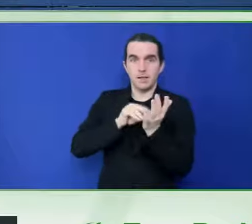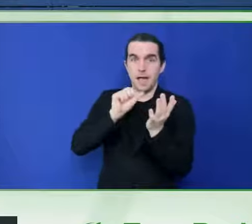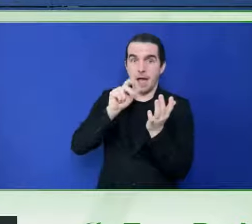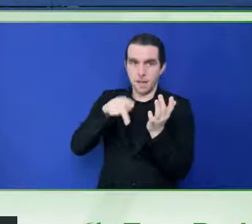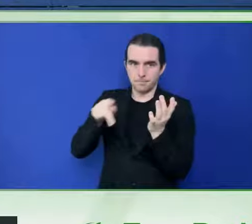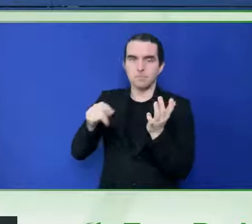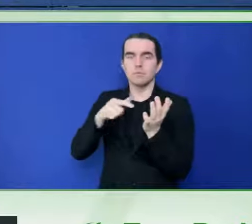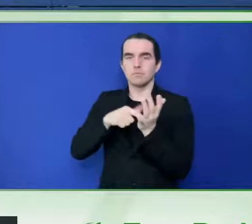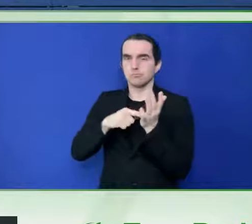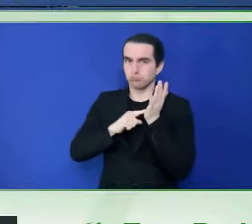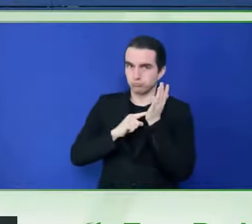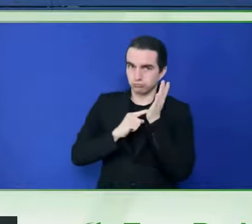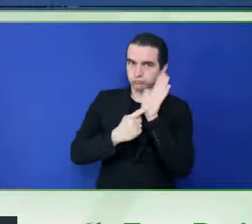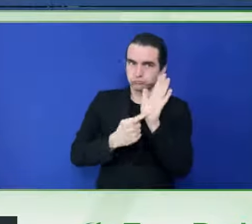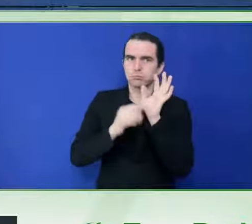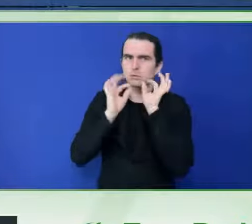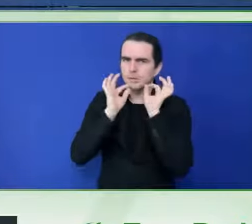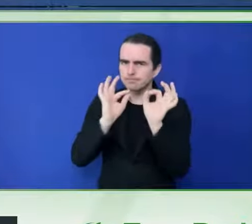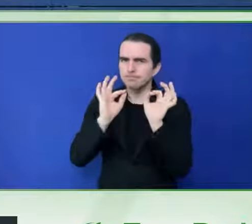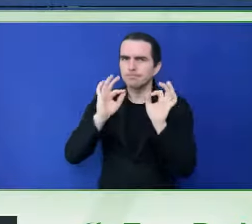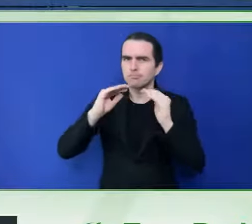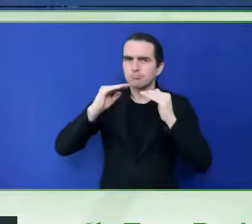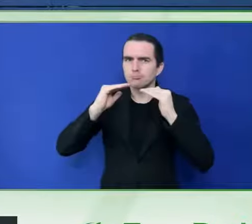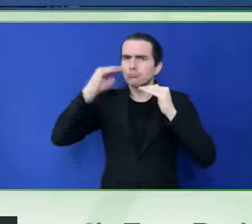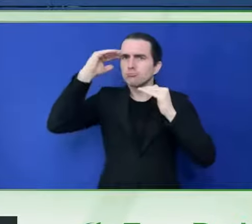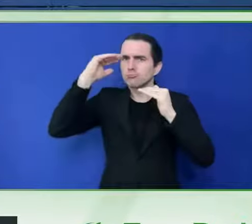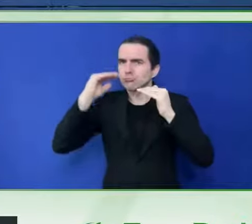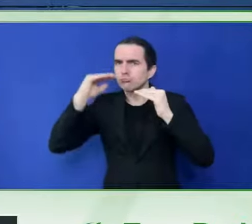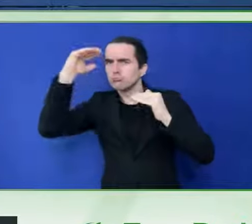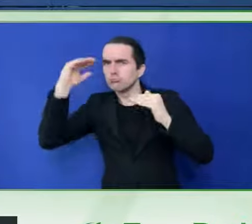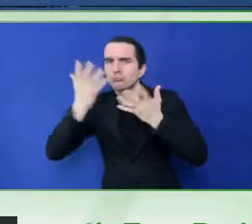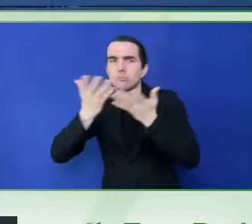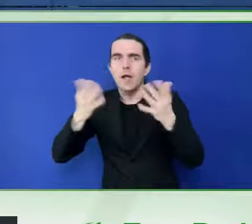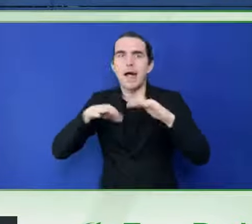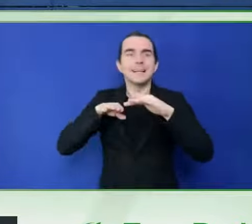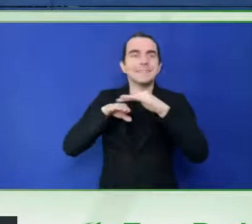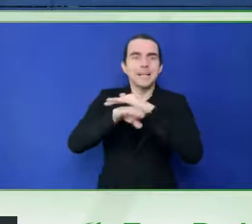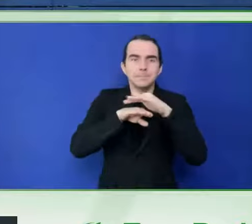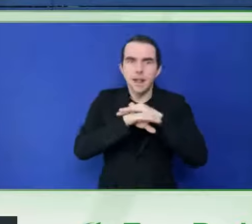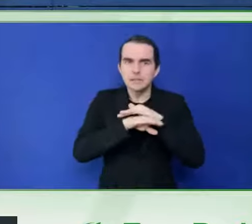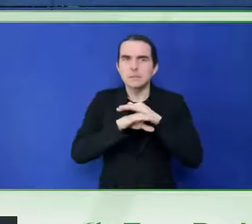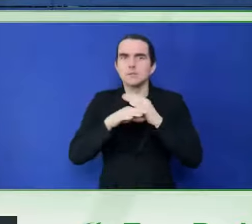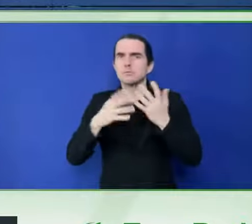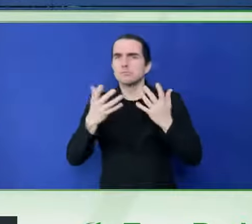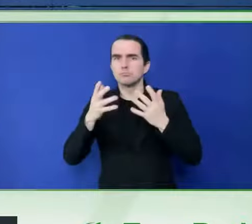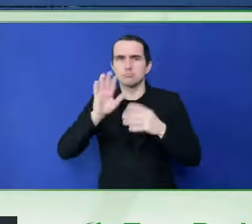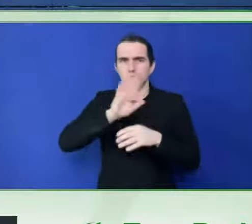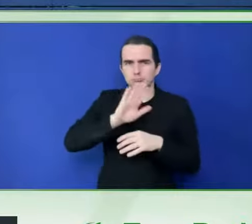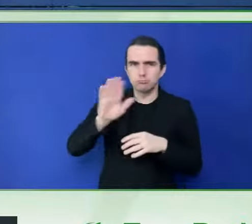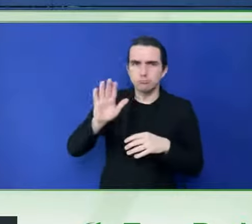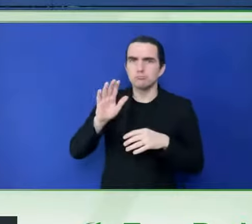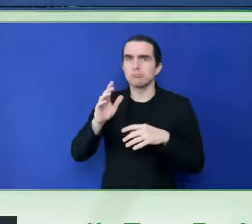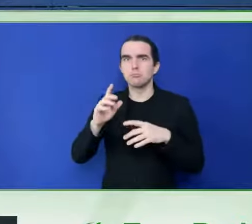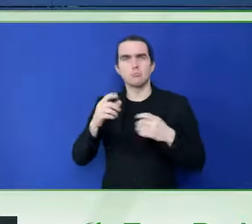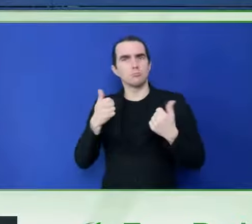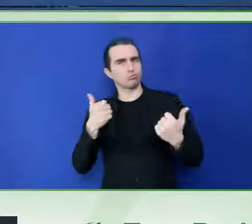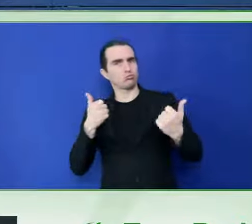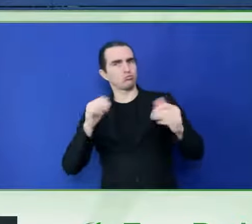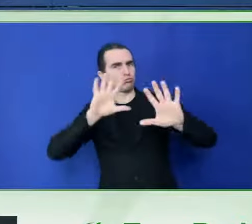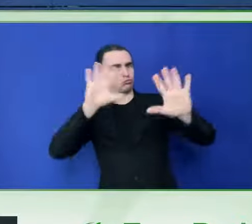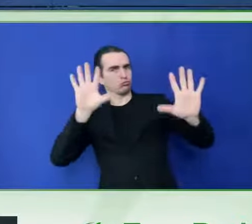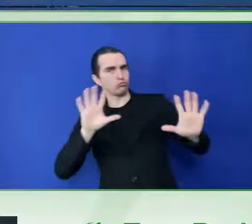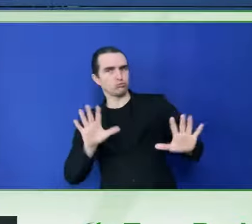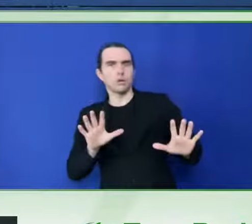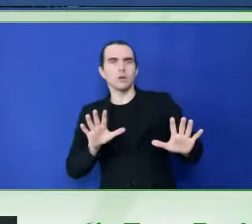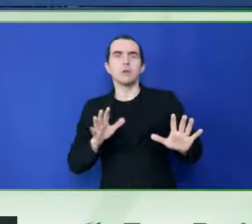or the disabled toilet. In the UK, I'm now known as the Queen of the Disabled Toilets, something I never